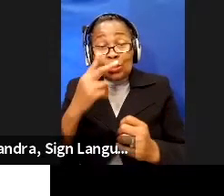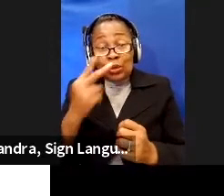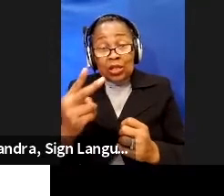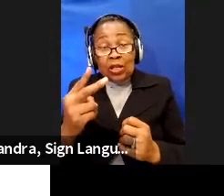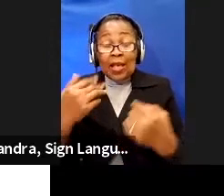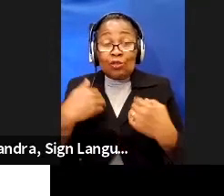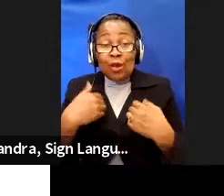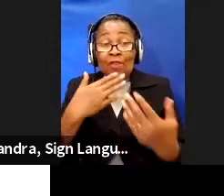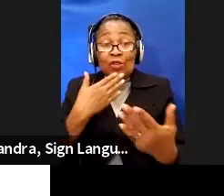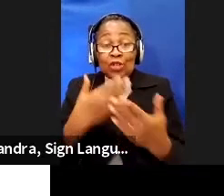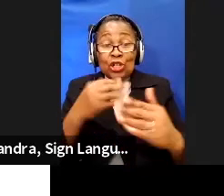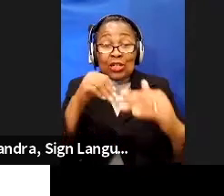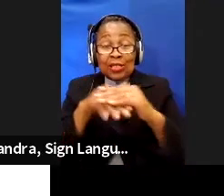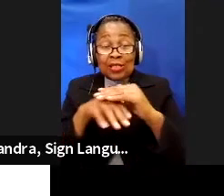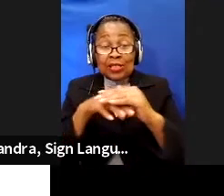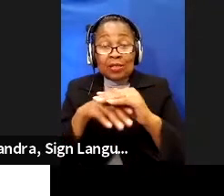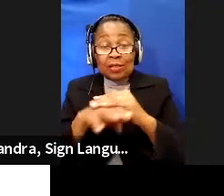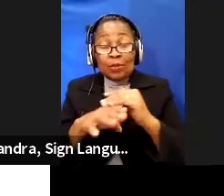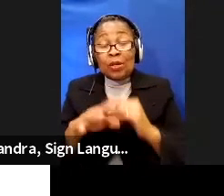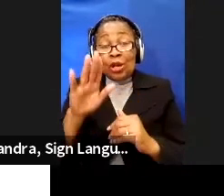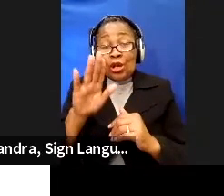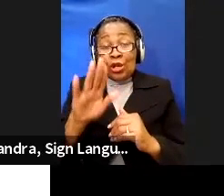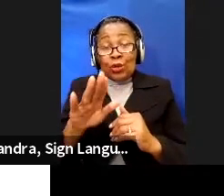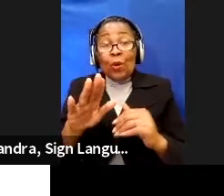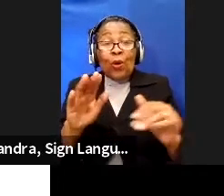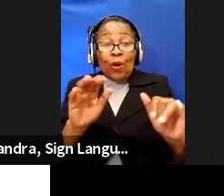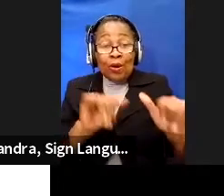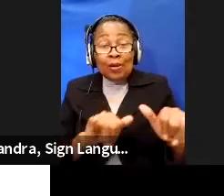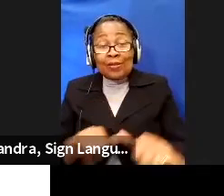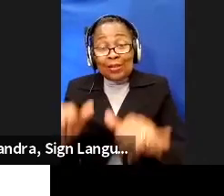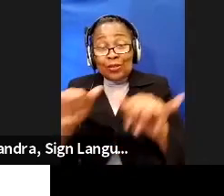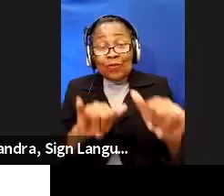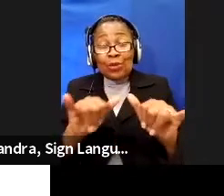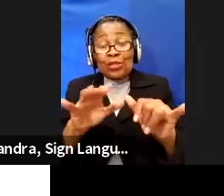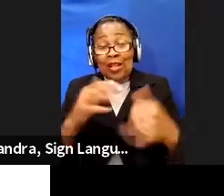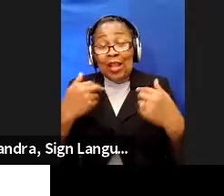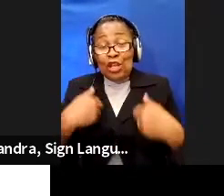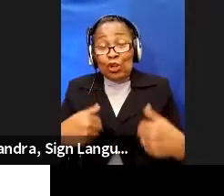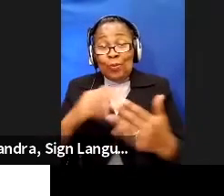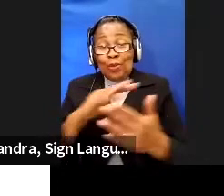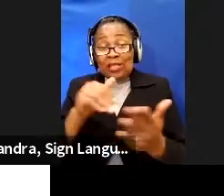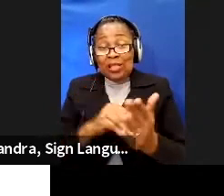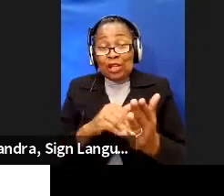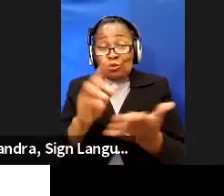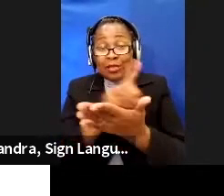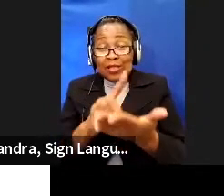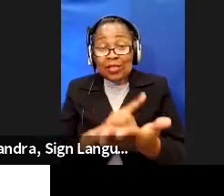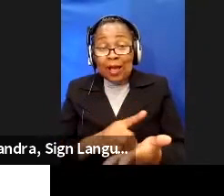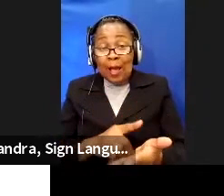taking place is you want to look at universal and human-centered design. There's two different ways of approaching it. There's the